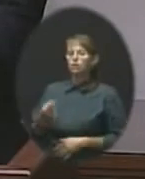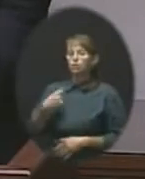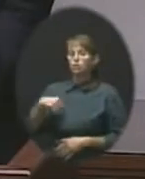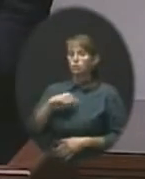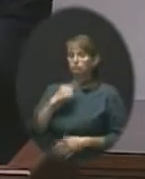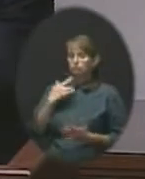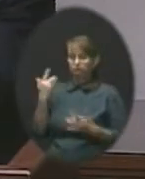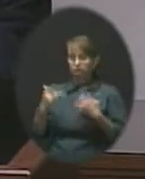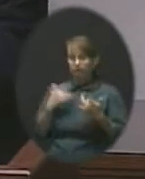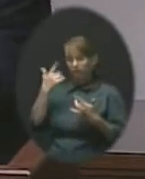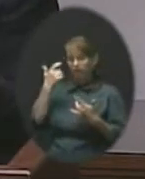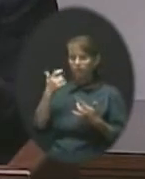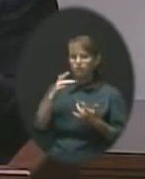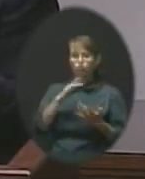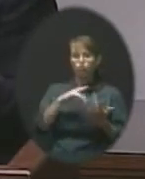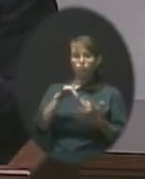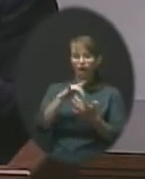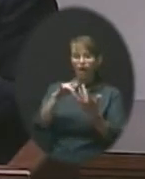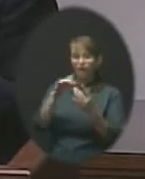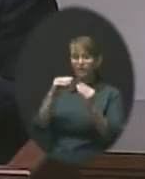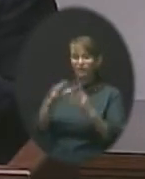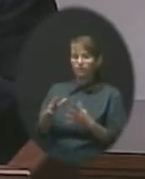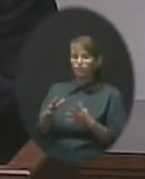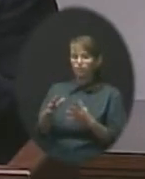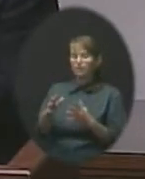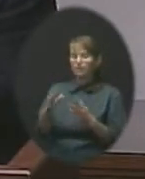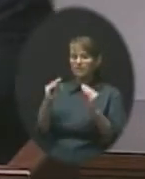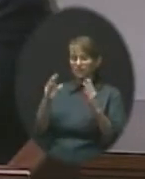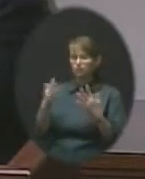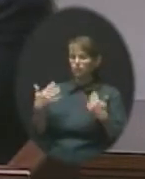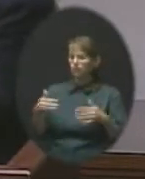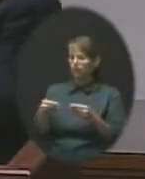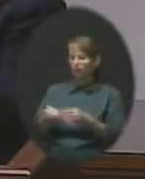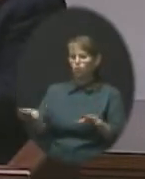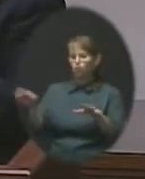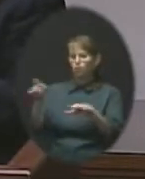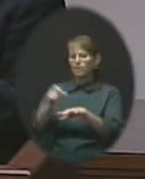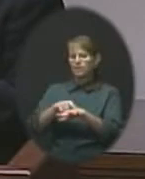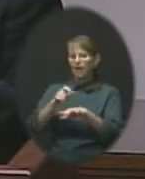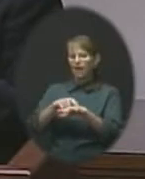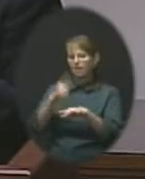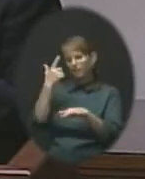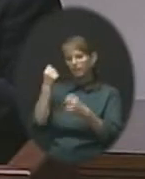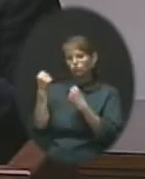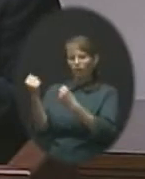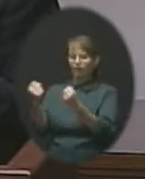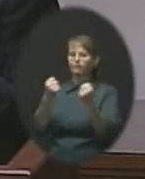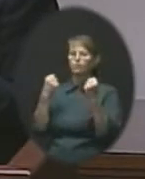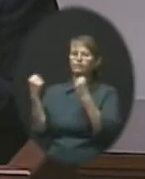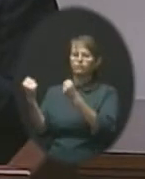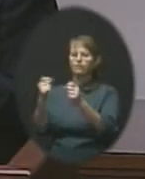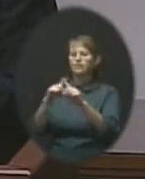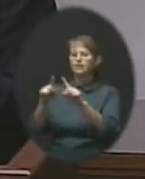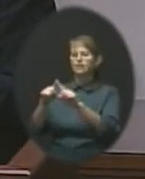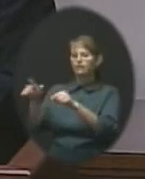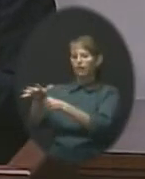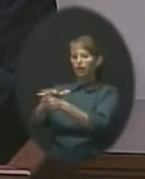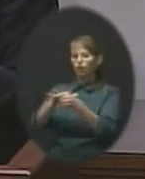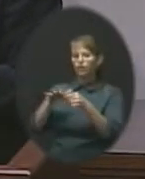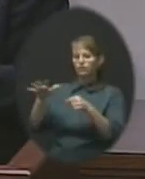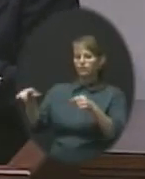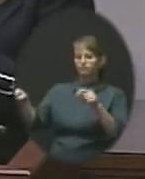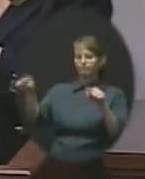because traveling teachers, you just lose time as they go, especially to different sections of the district. Thank you.